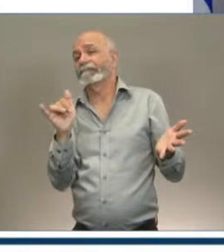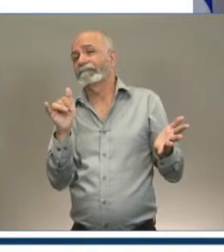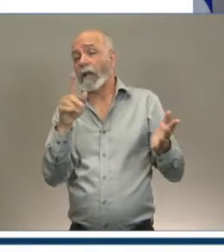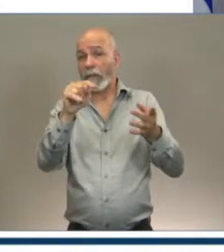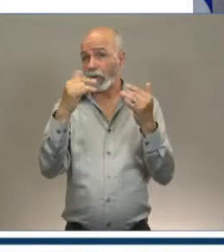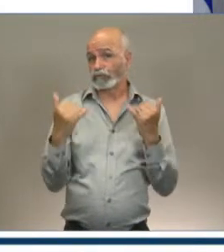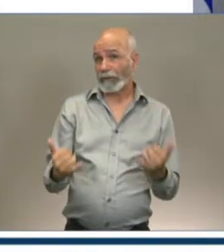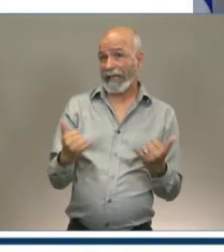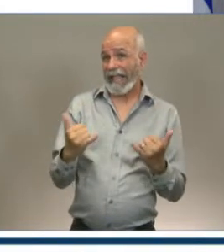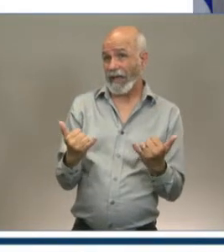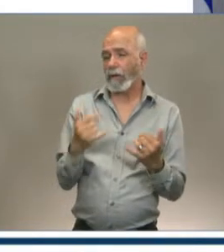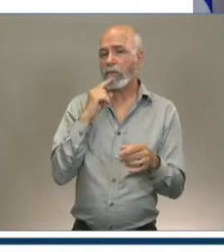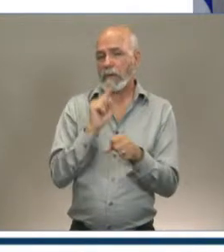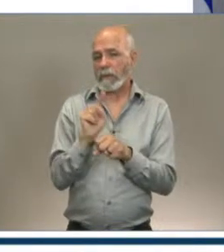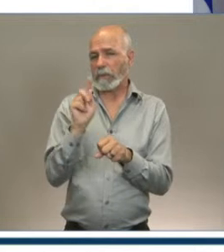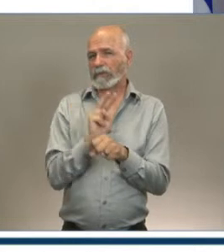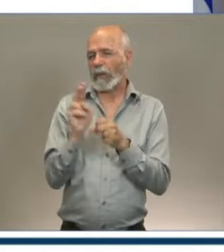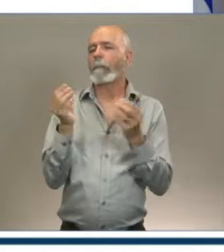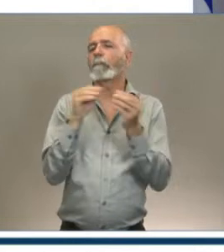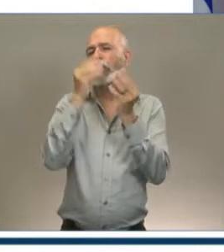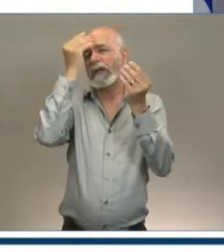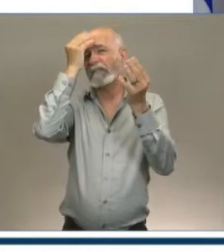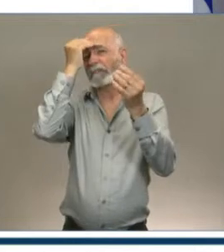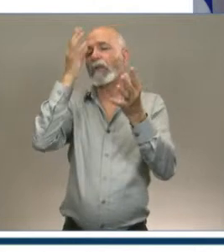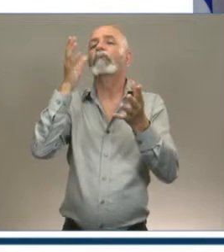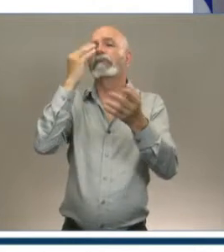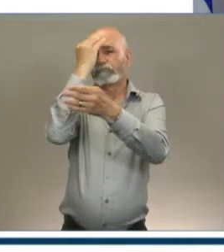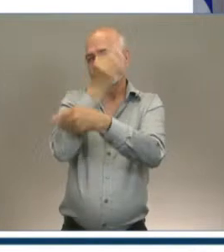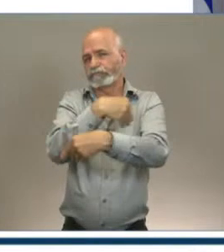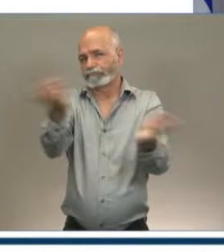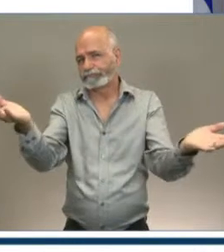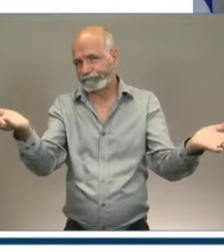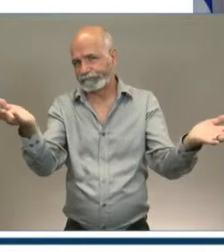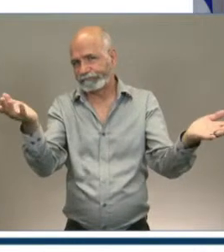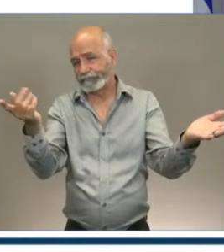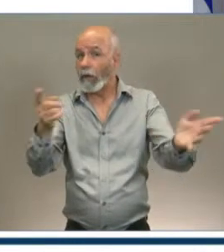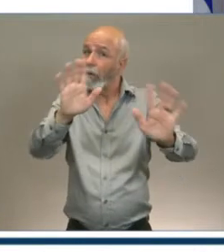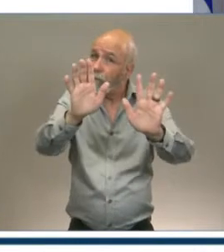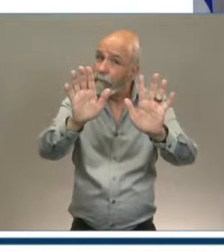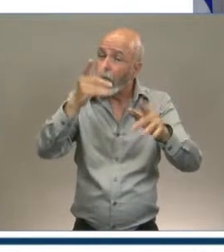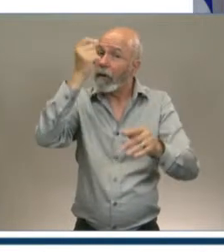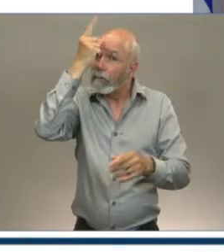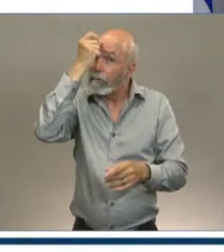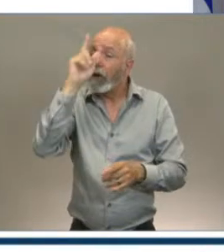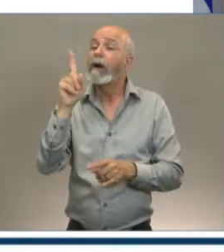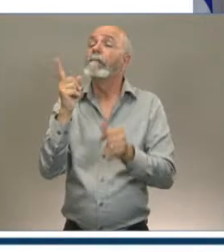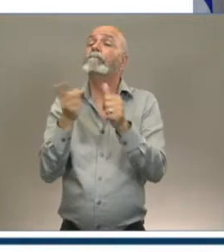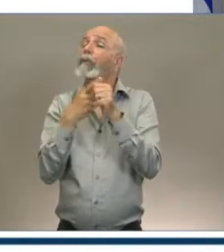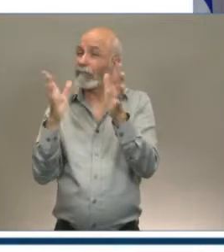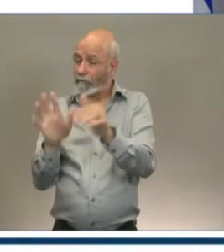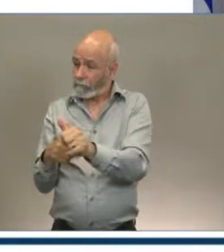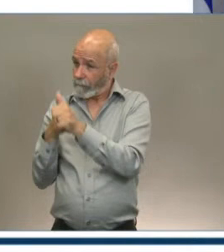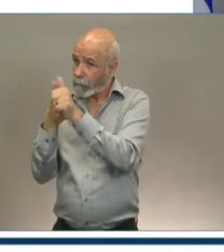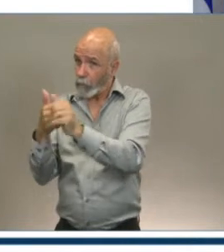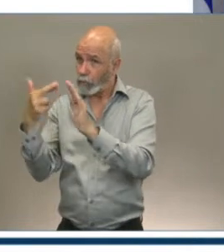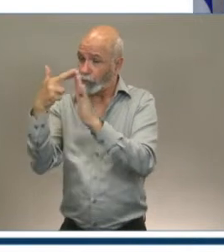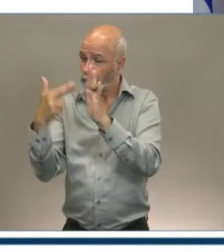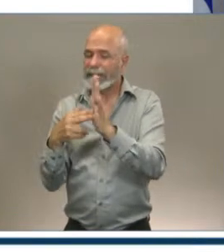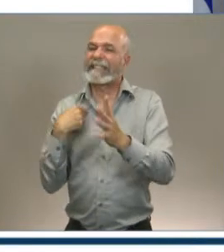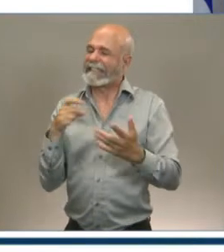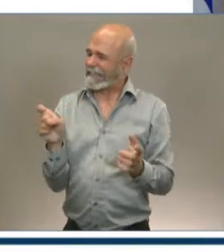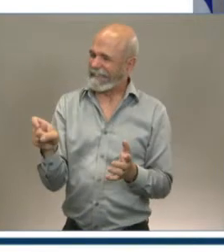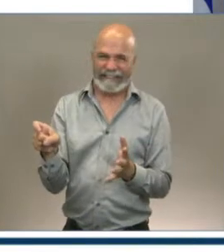that we need to have flexibility for public health to continue to monitor our cases and the uptake of our